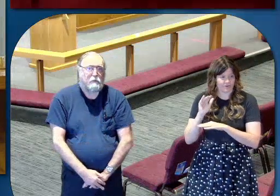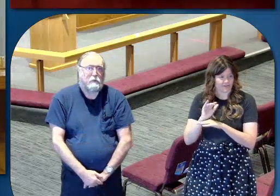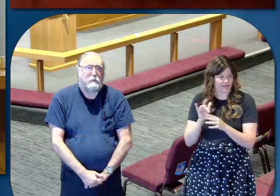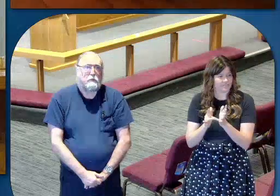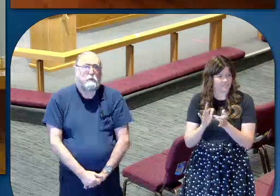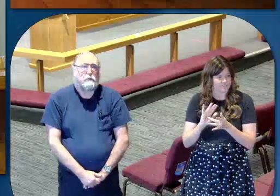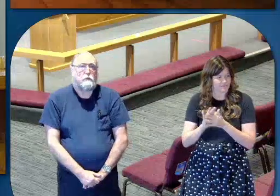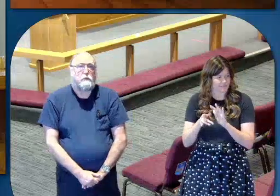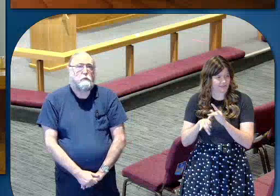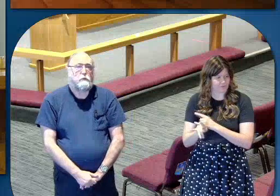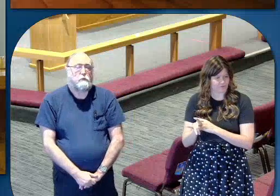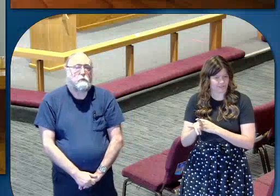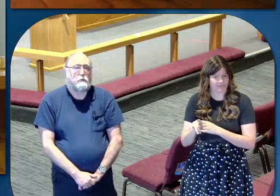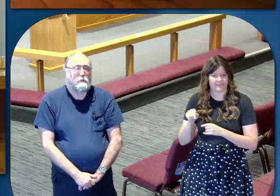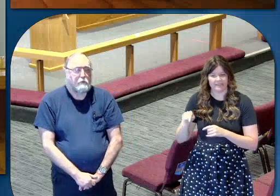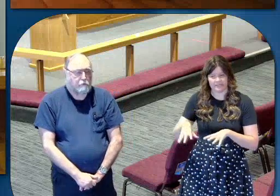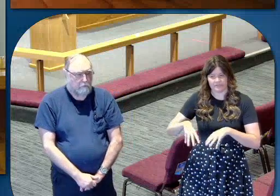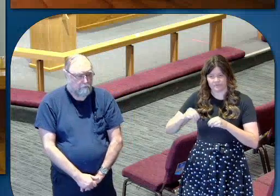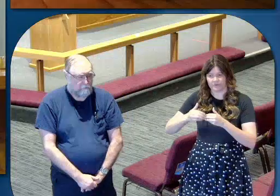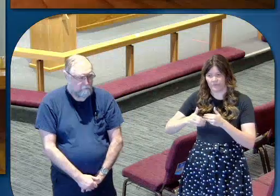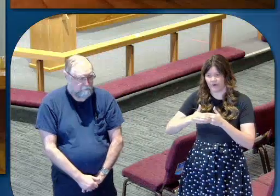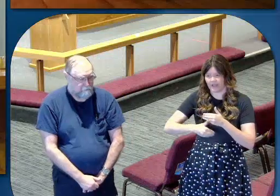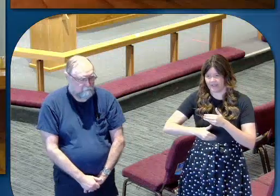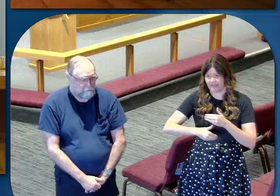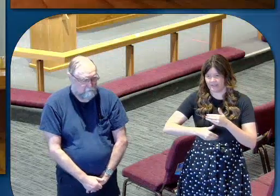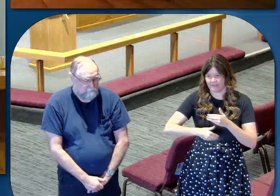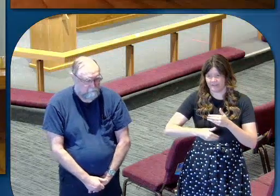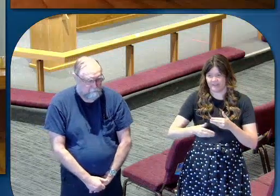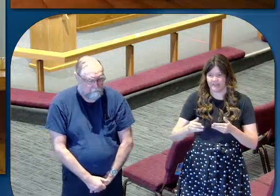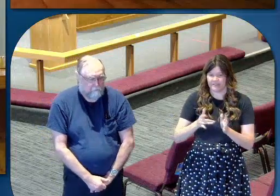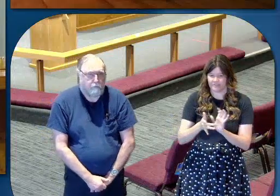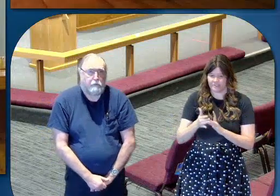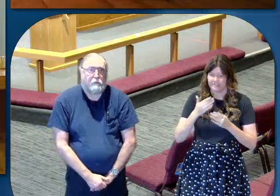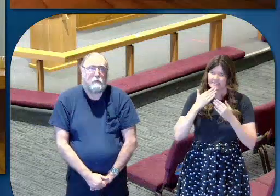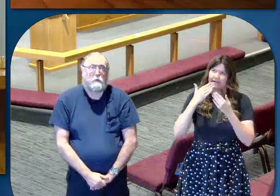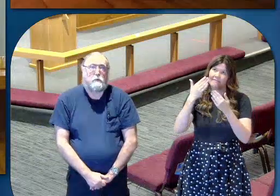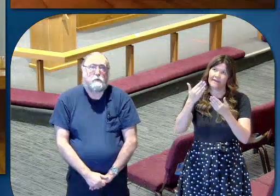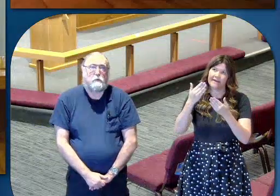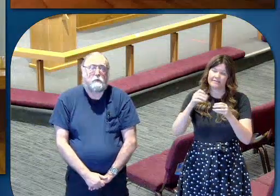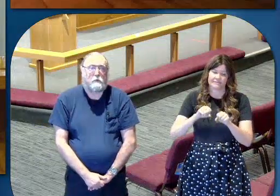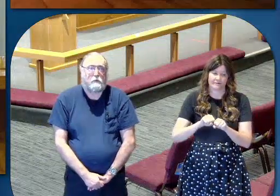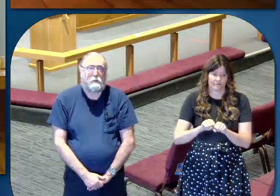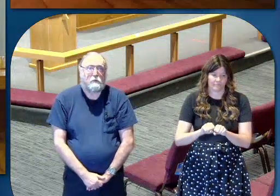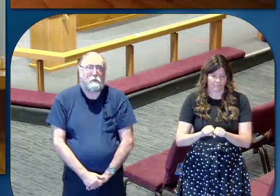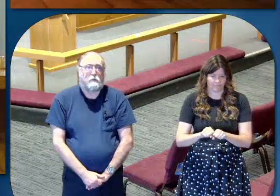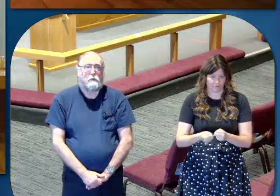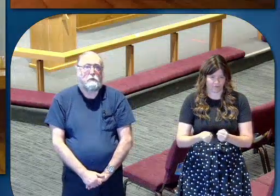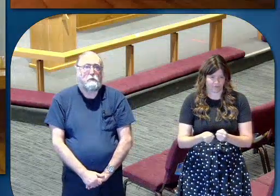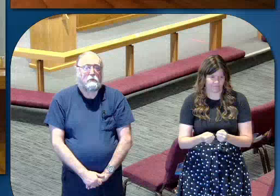our Lord Jesus took bread. And when he had given thanks, he broke it.